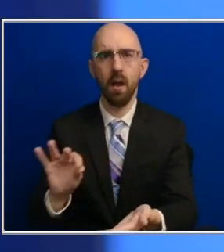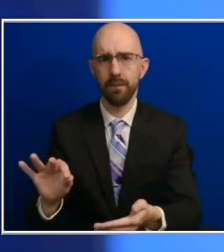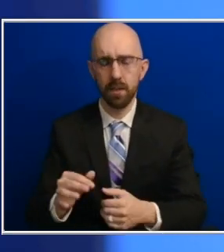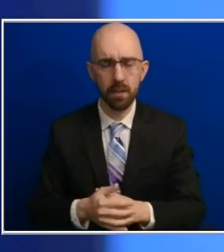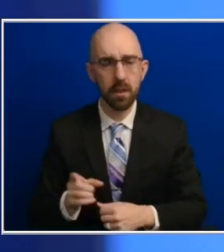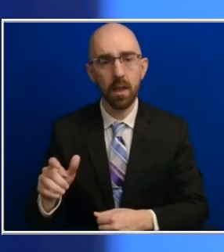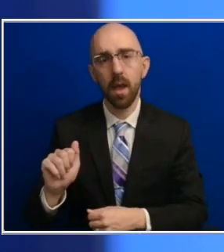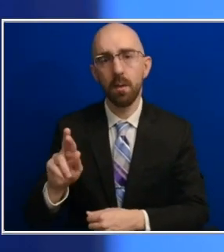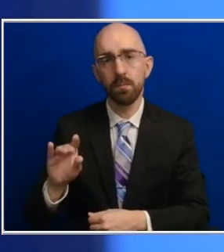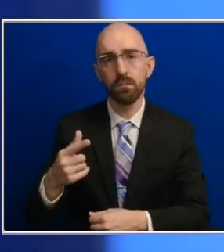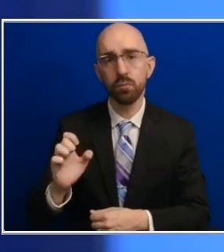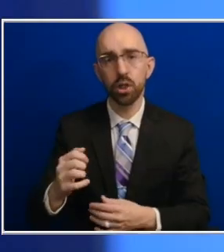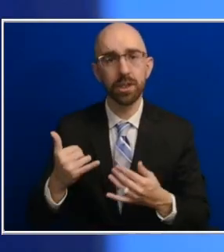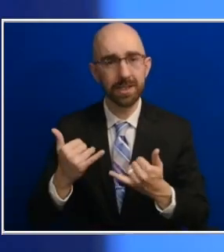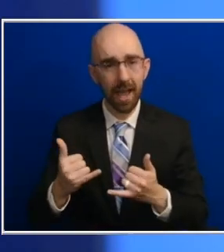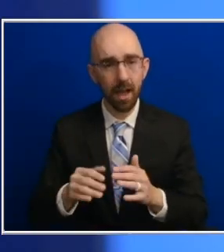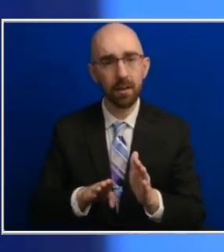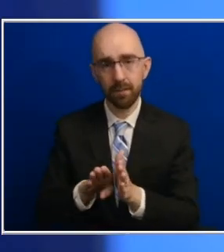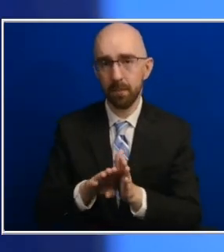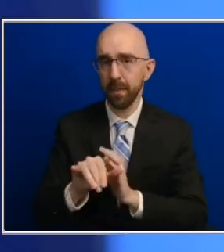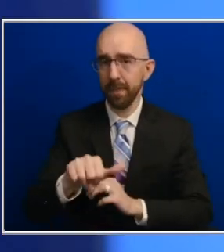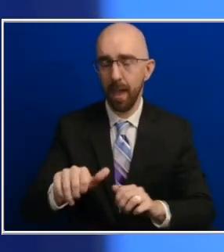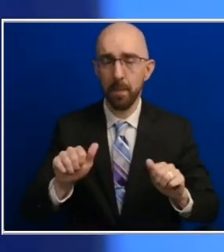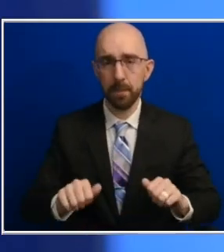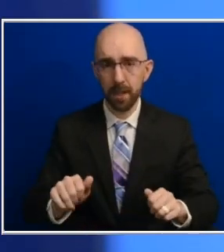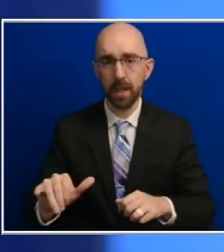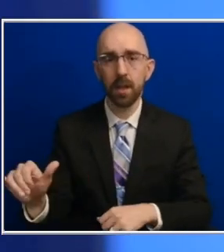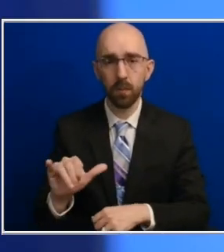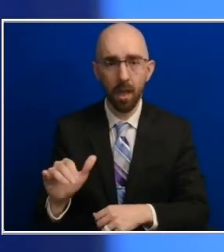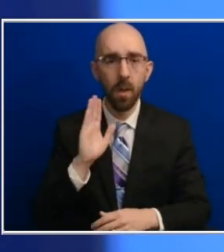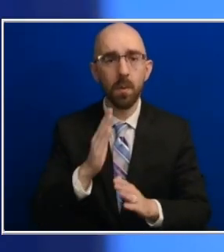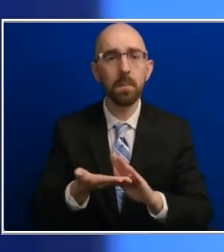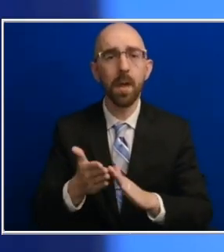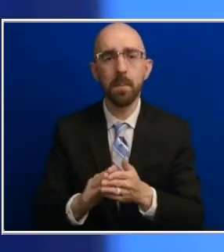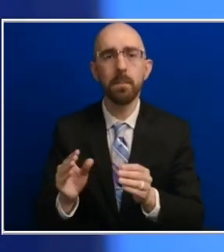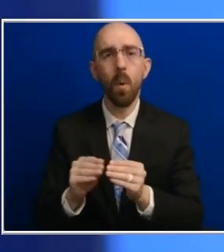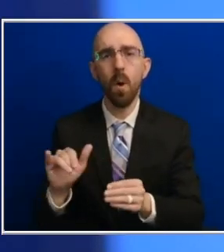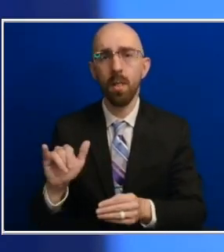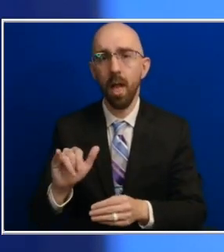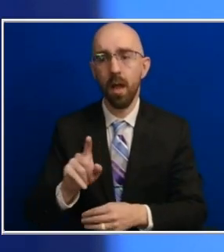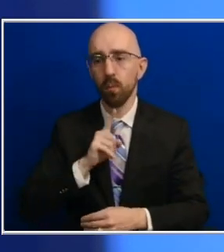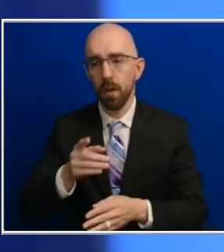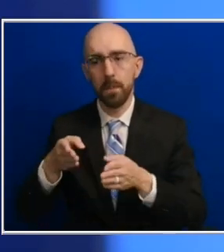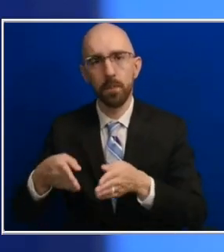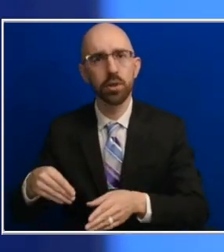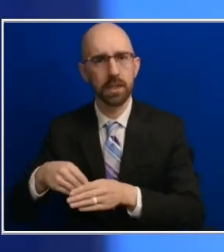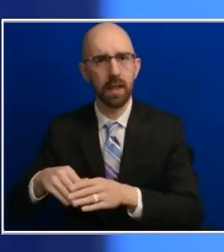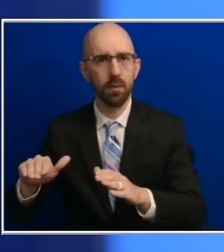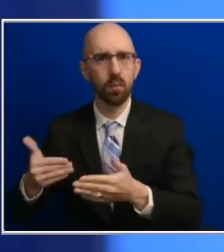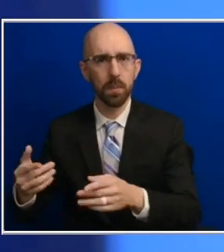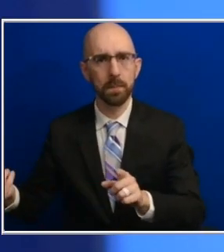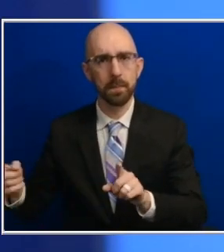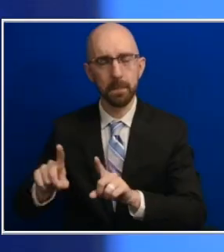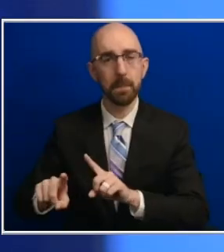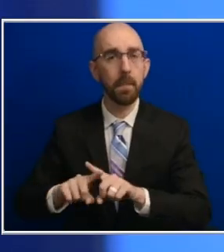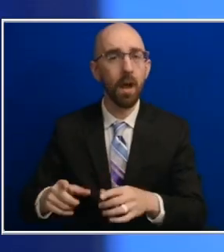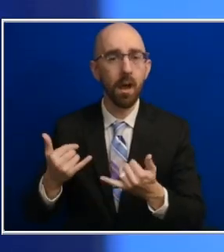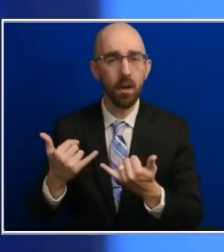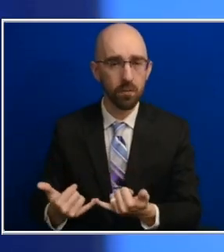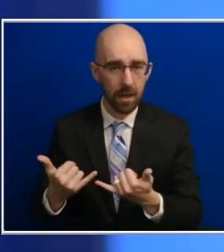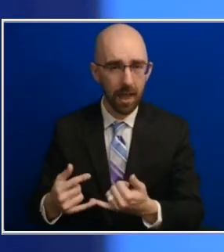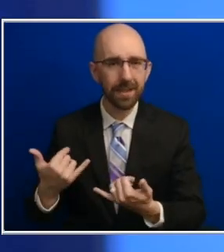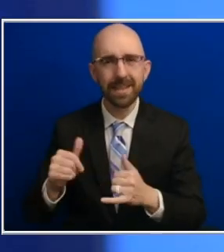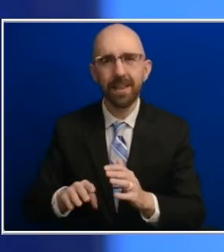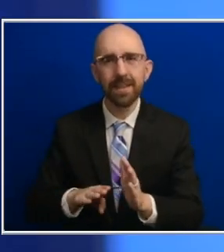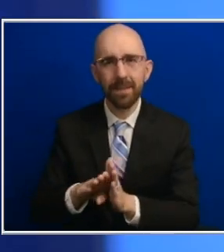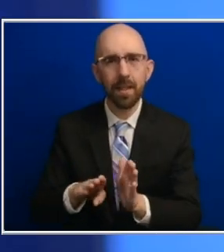developing that ability as well. And so it will become much more like a true person in the room. But right now, it's still in development for those